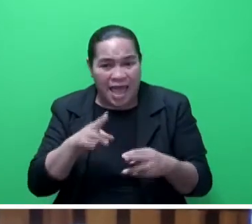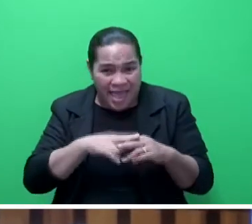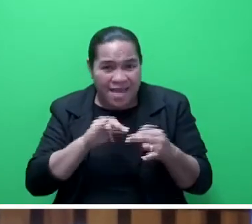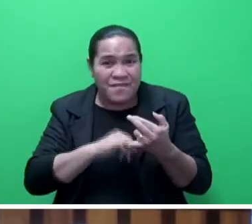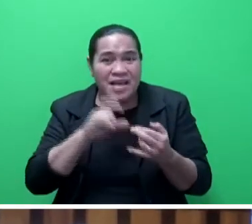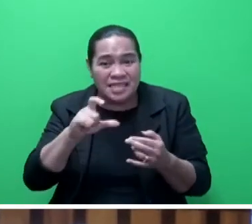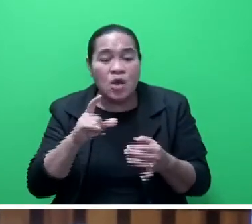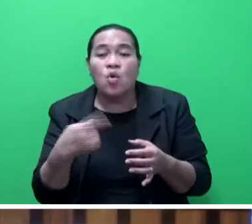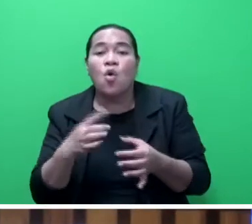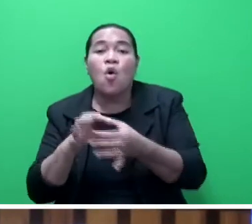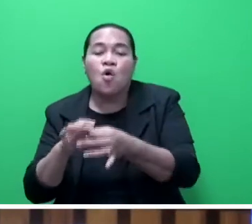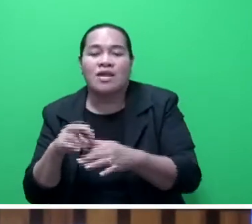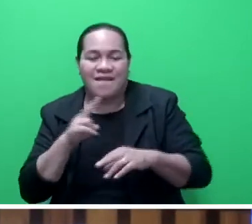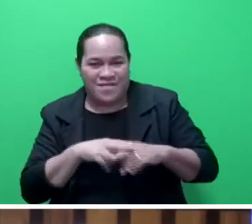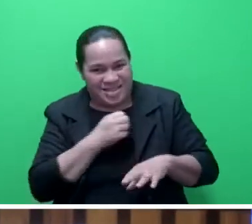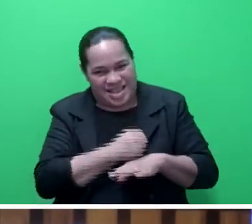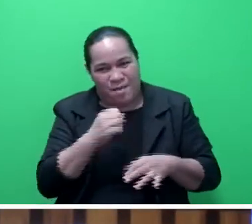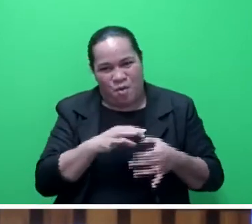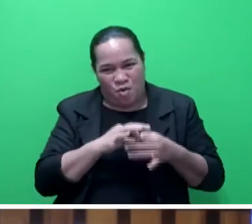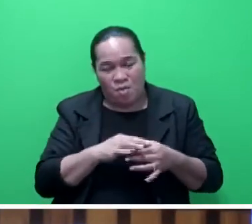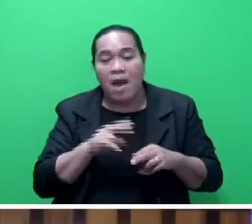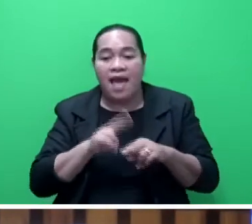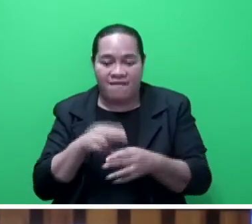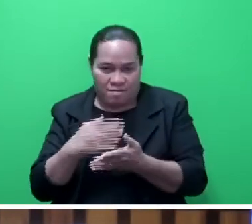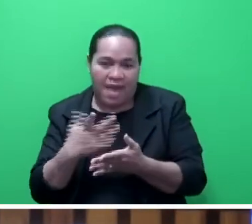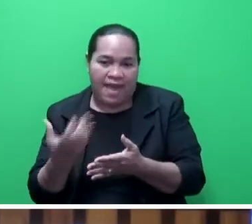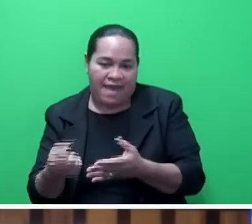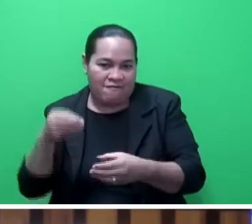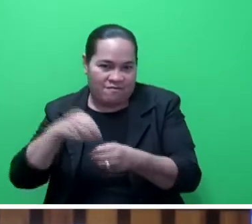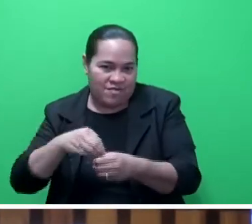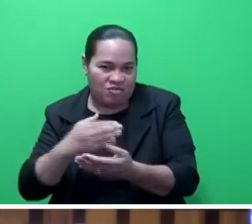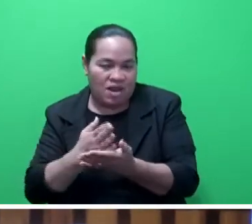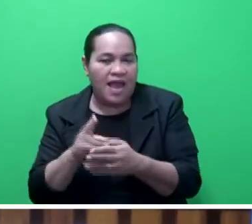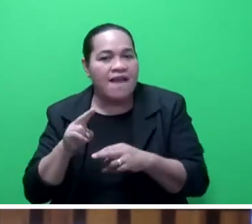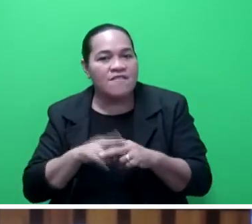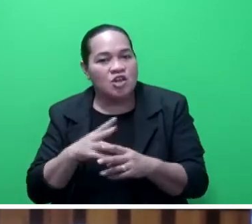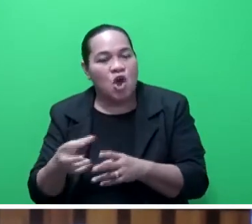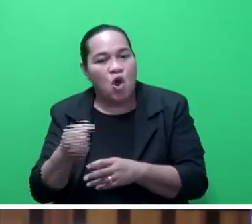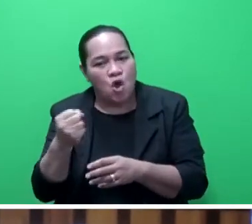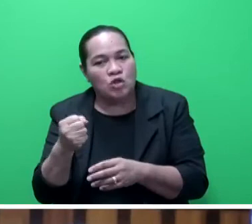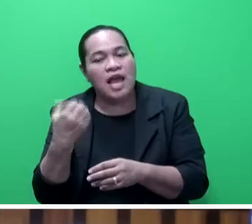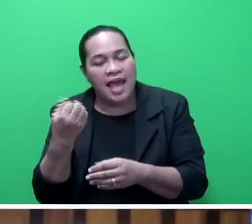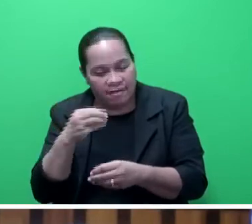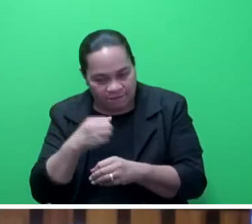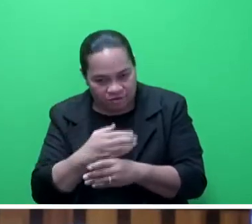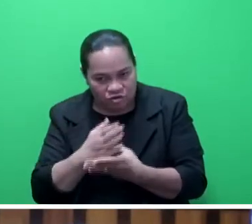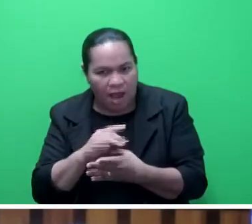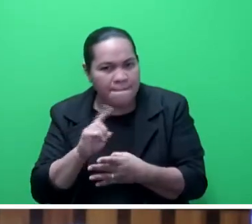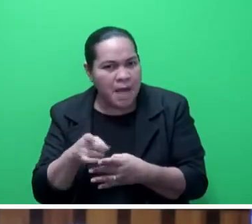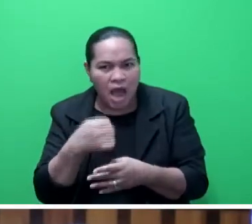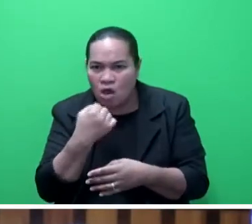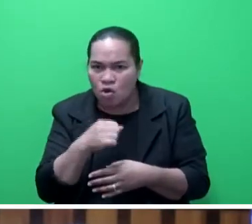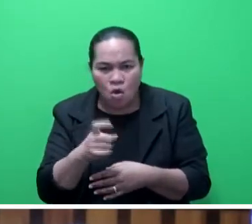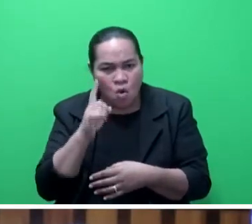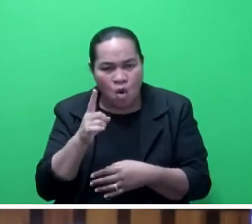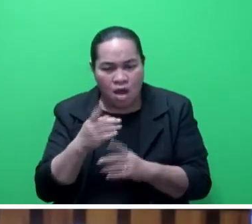is owned by the Fijian government, but also FNPF had shares, Fijian Holdings had shares, and there are other shareholders, but nobody in the